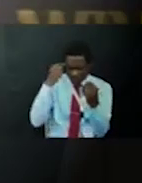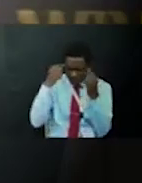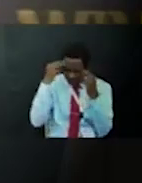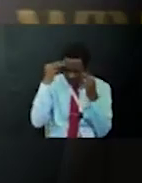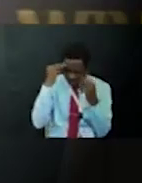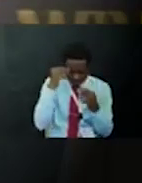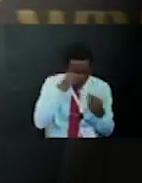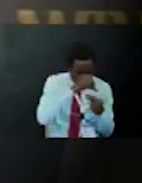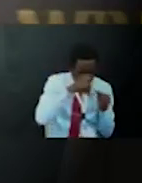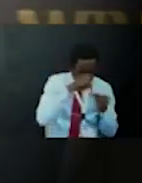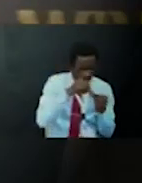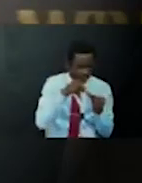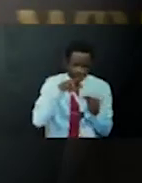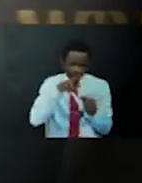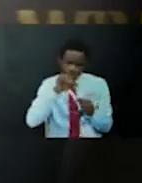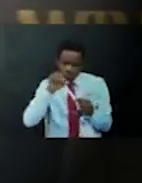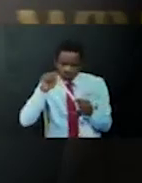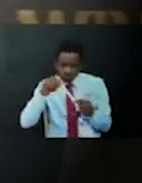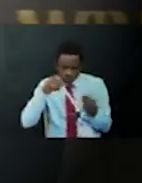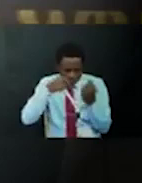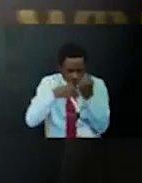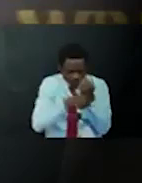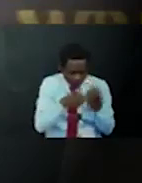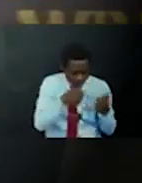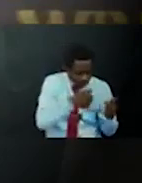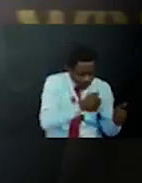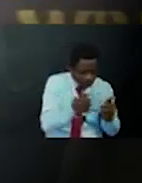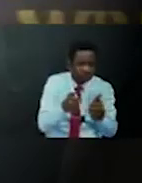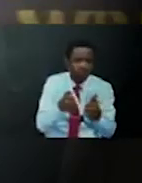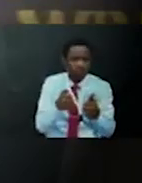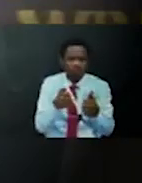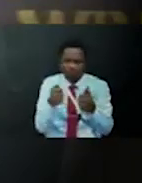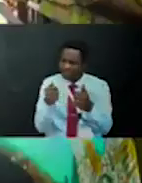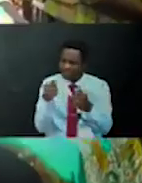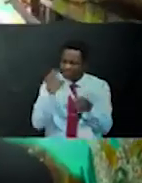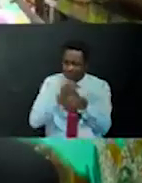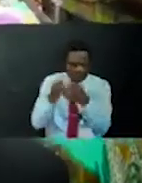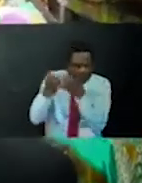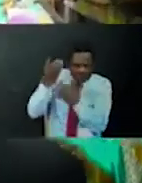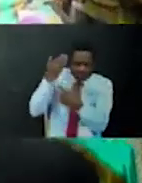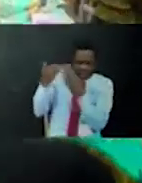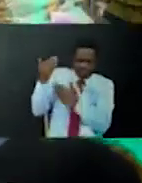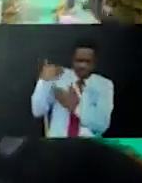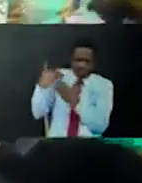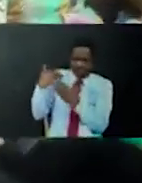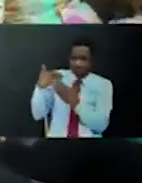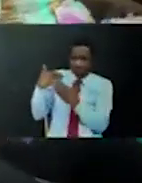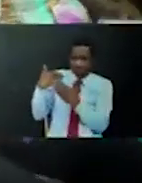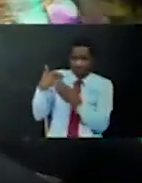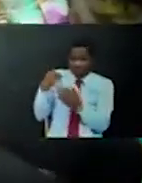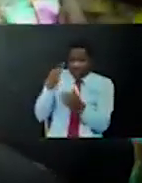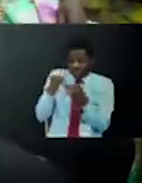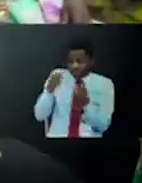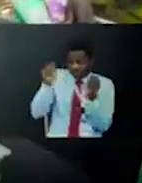recover. It is potentially for all of us. But our ability to do that, it is how far our taproot has gone in him.